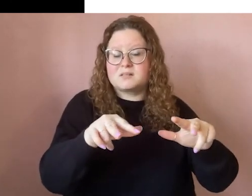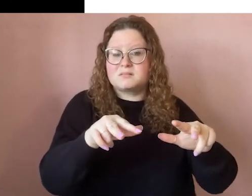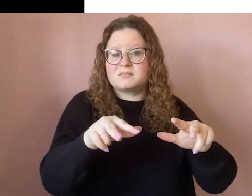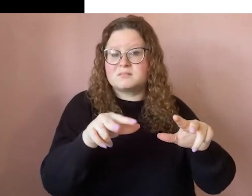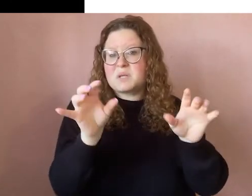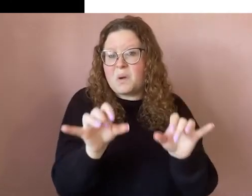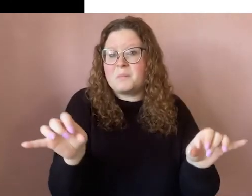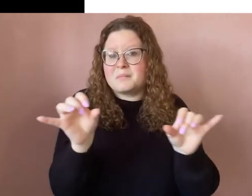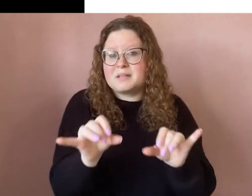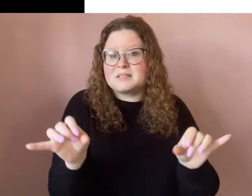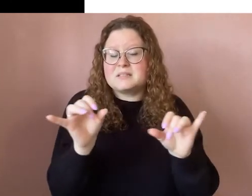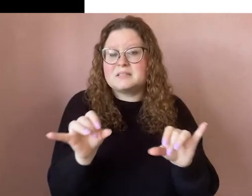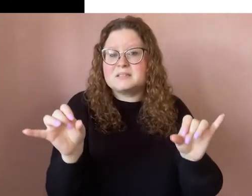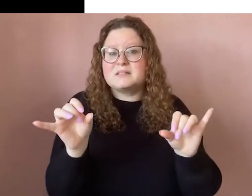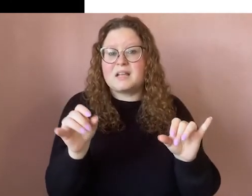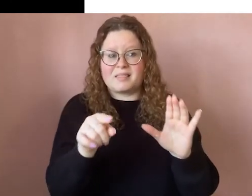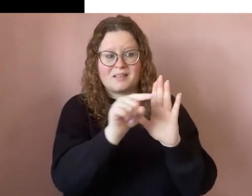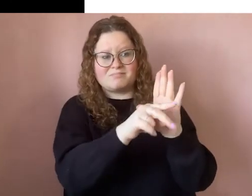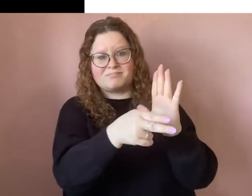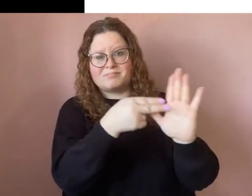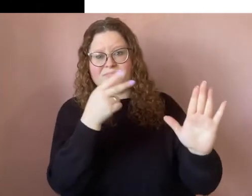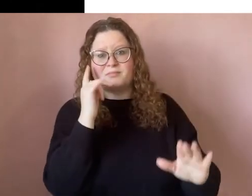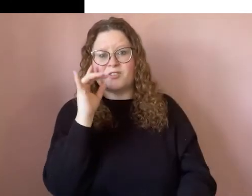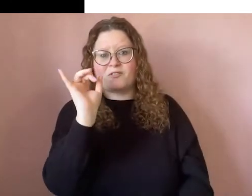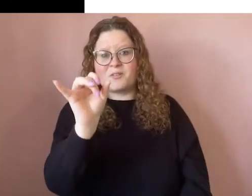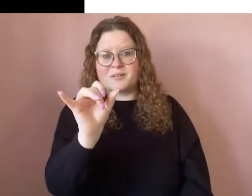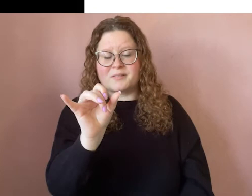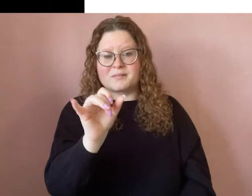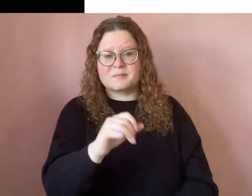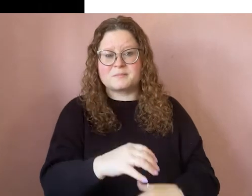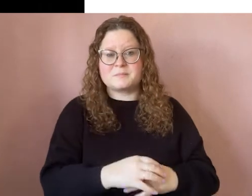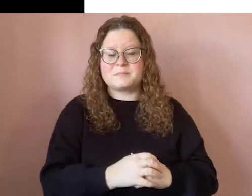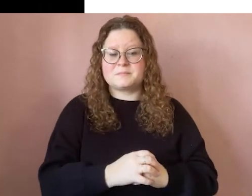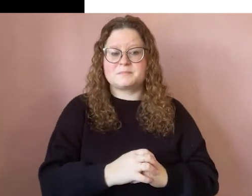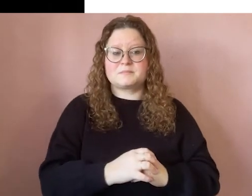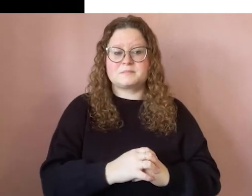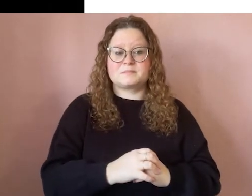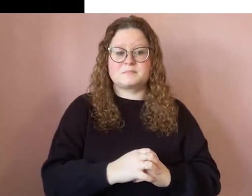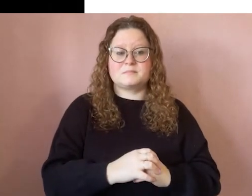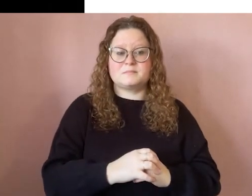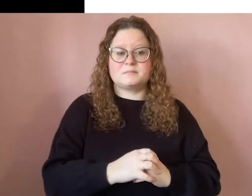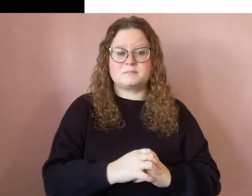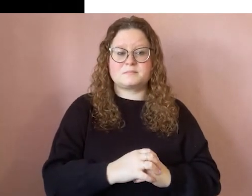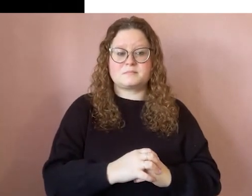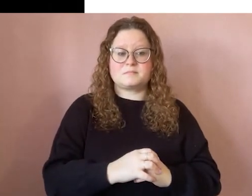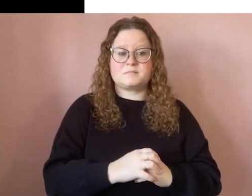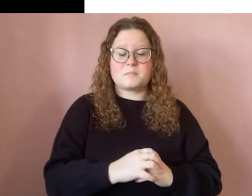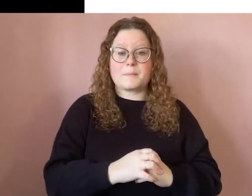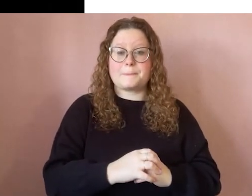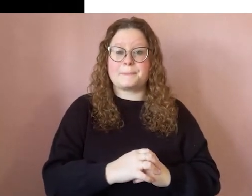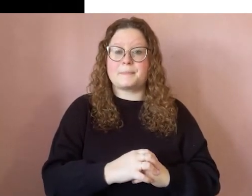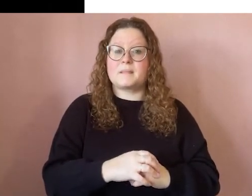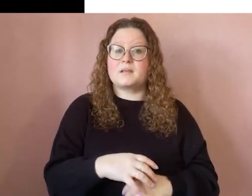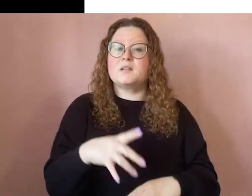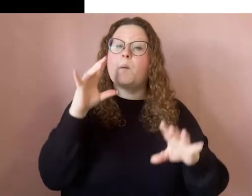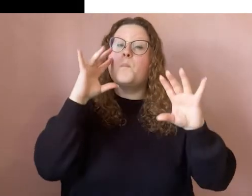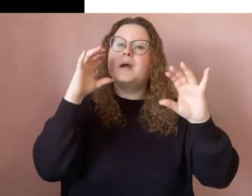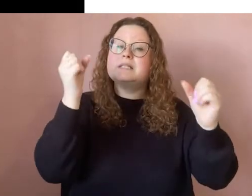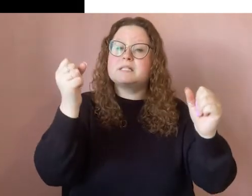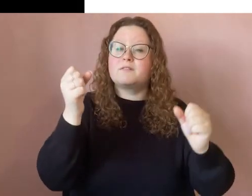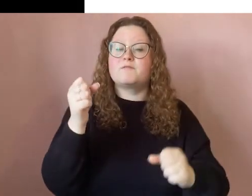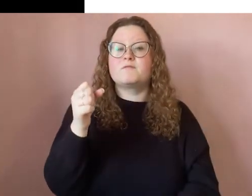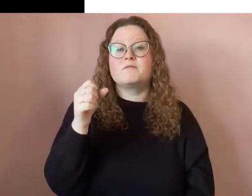rampant in the 50s. It was a scary thing, and you had to put a sign on the front door of your house if